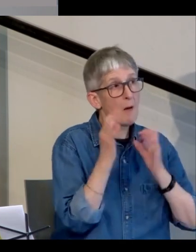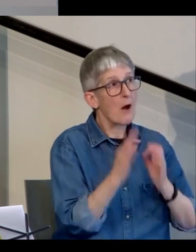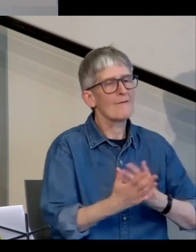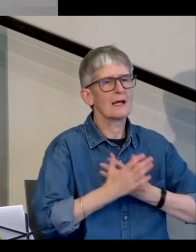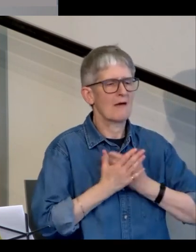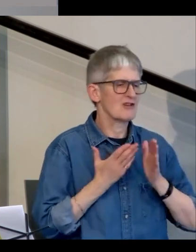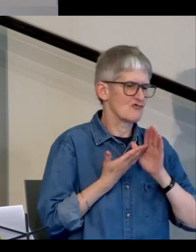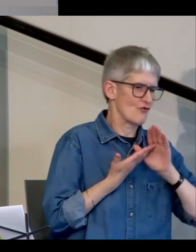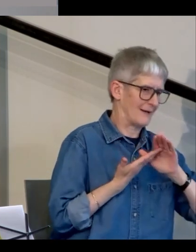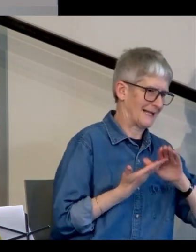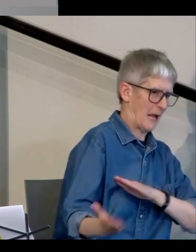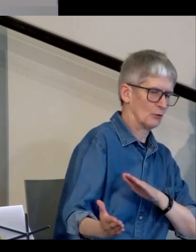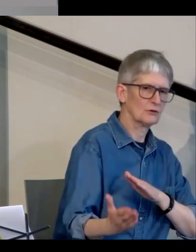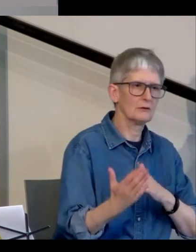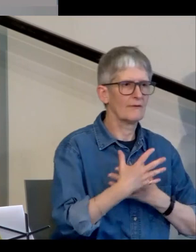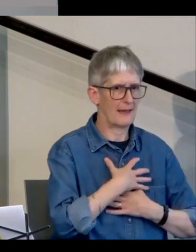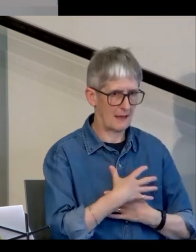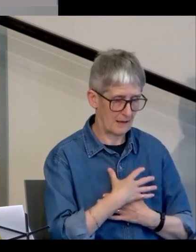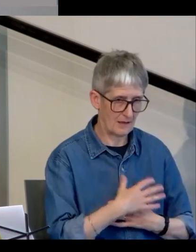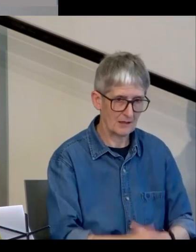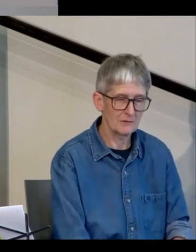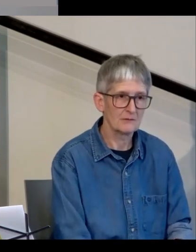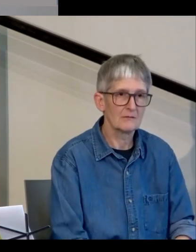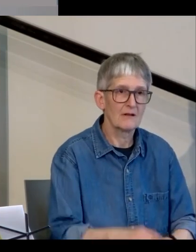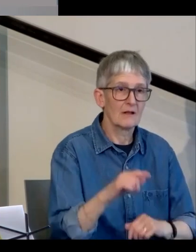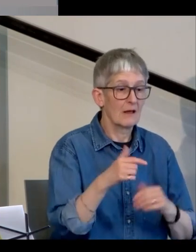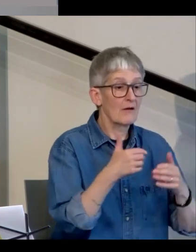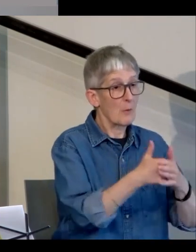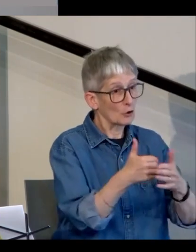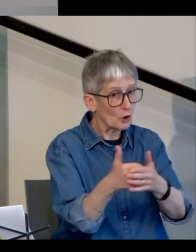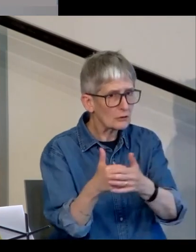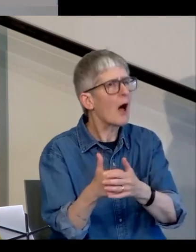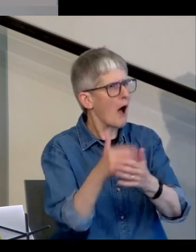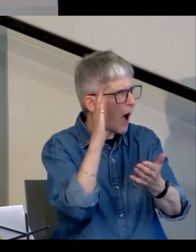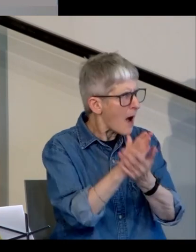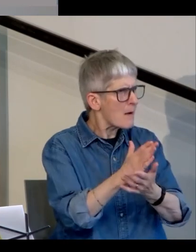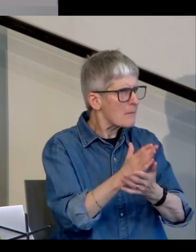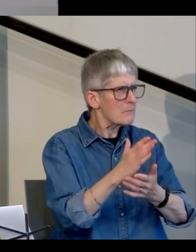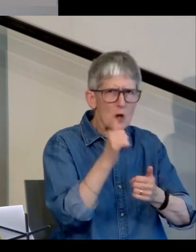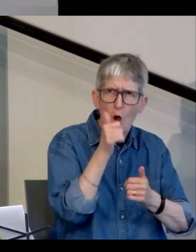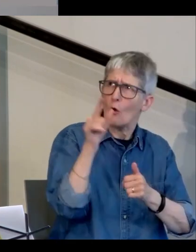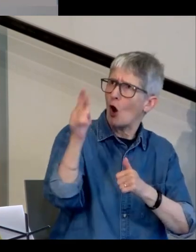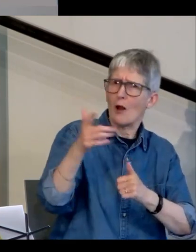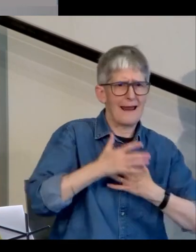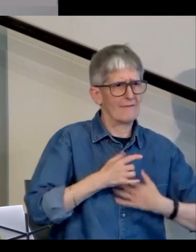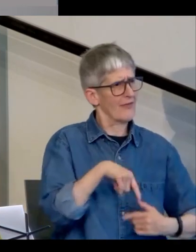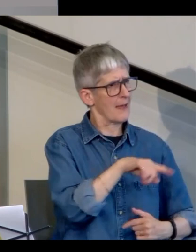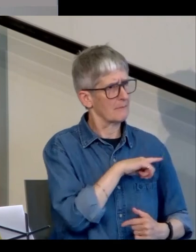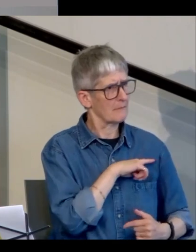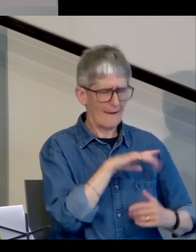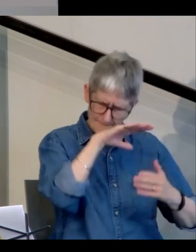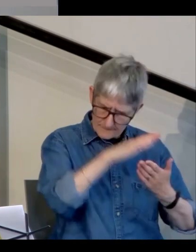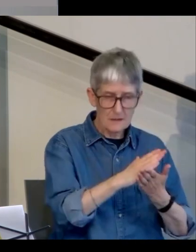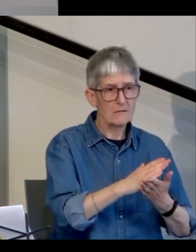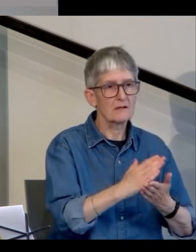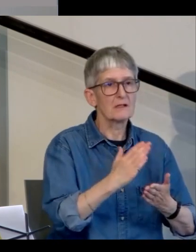love drives out fear. They were totally convinced of God's love for them and believed